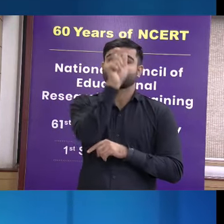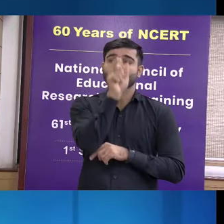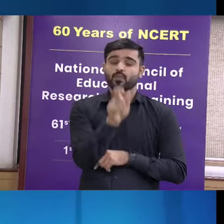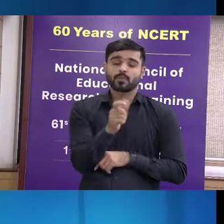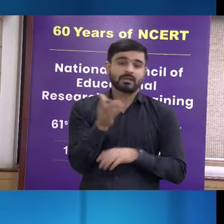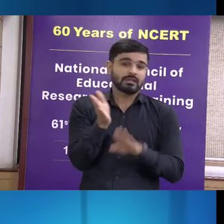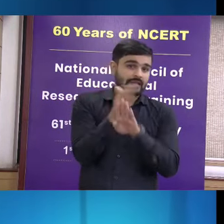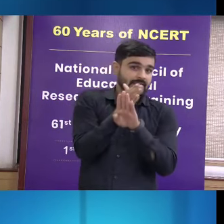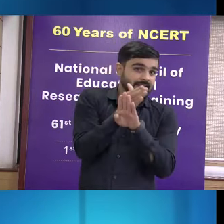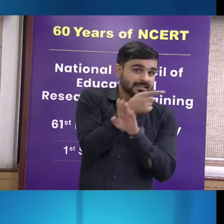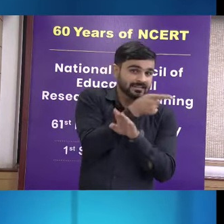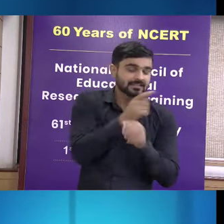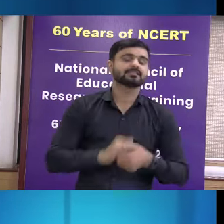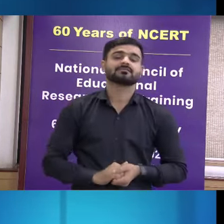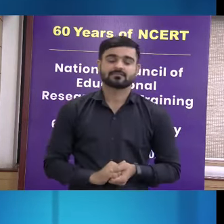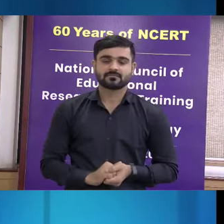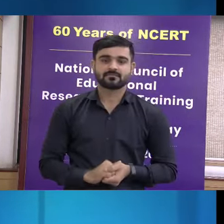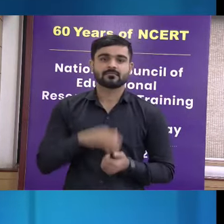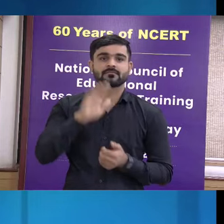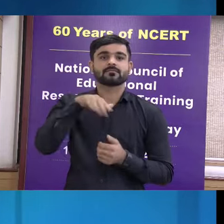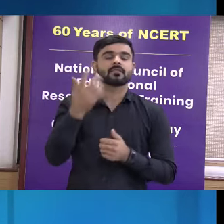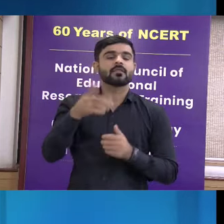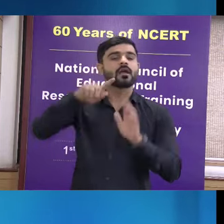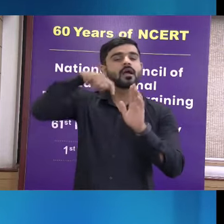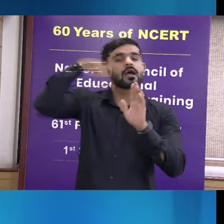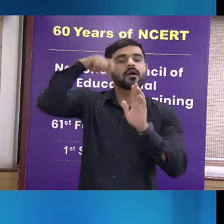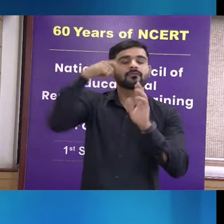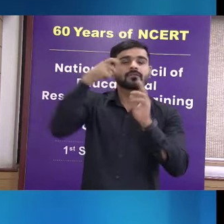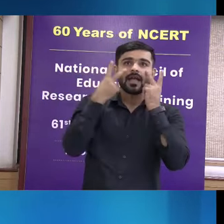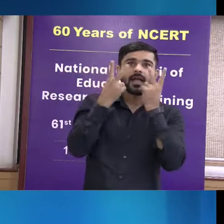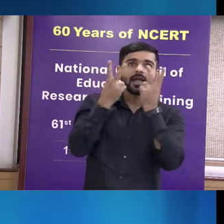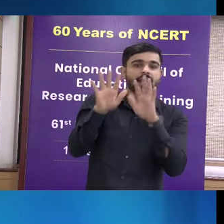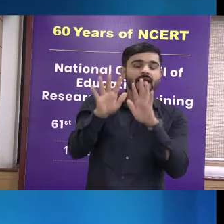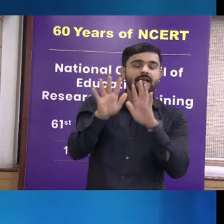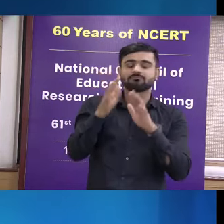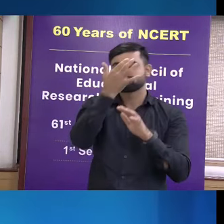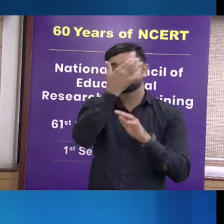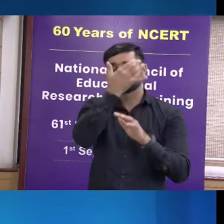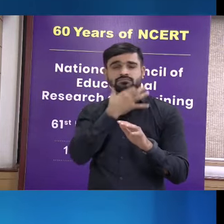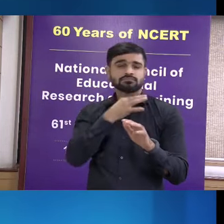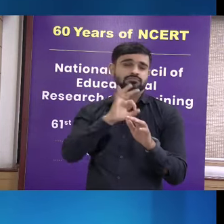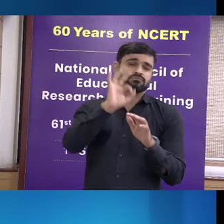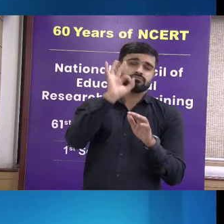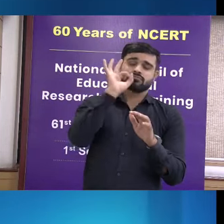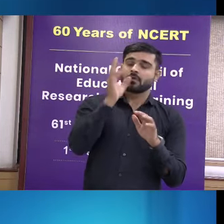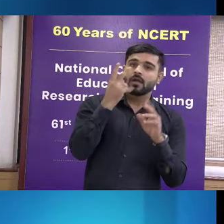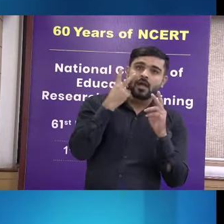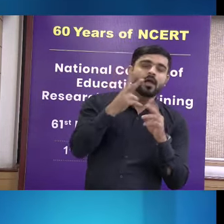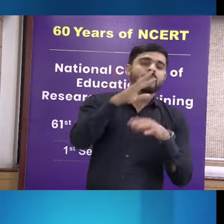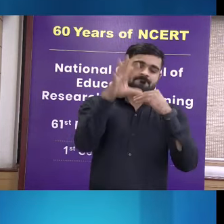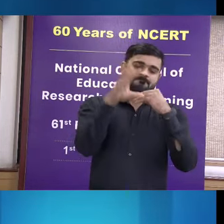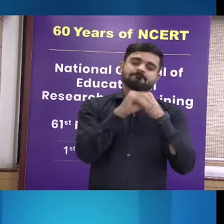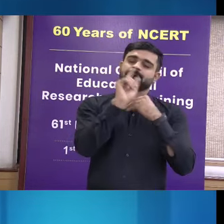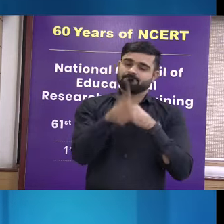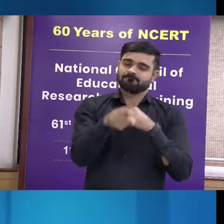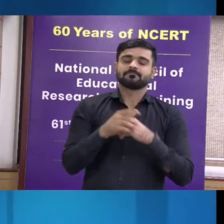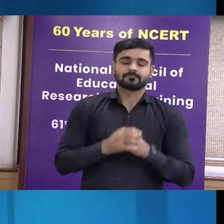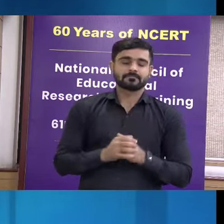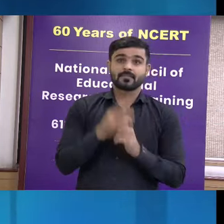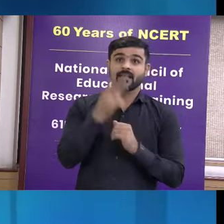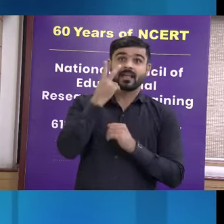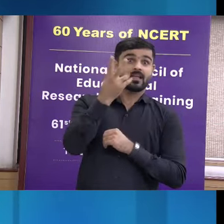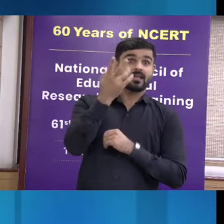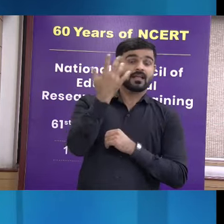now, and in the film that we all watched, a beautifully produced film, I must add, we have seen